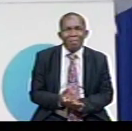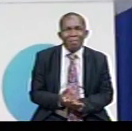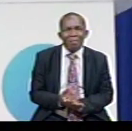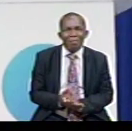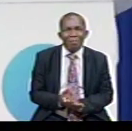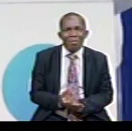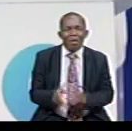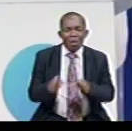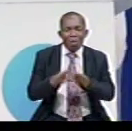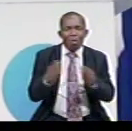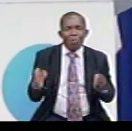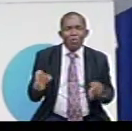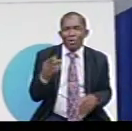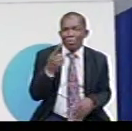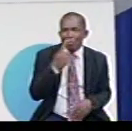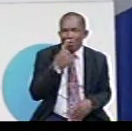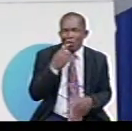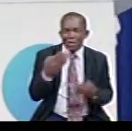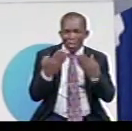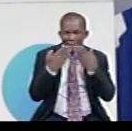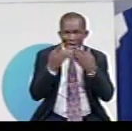Open your mouth and thank the Lord.